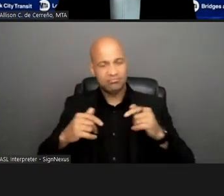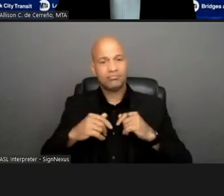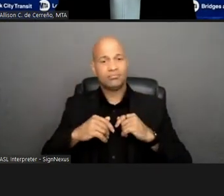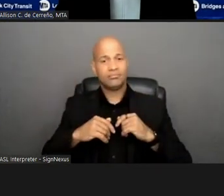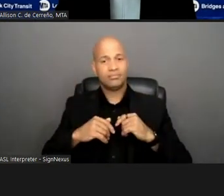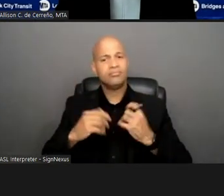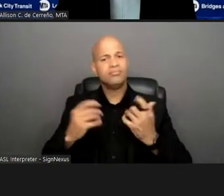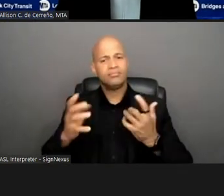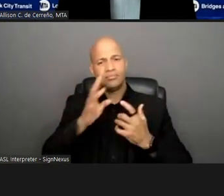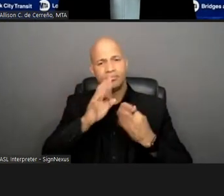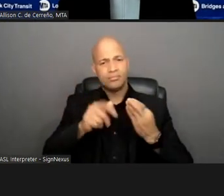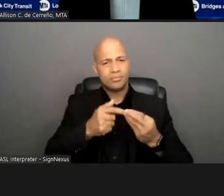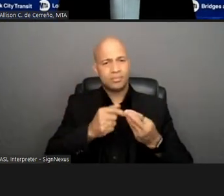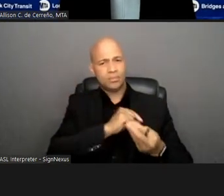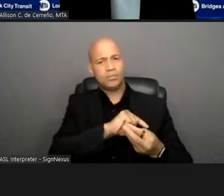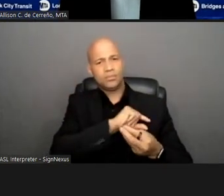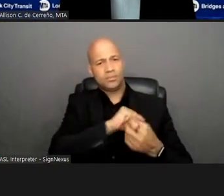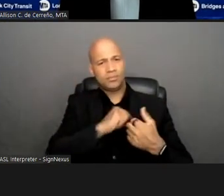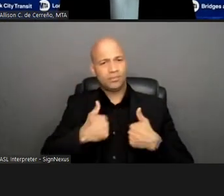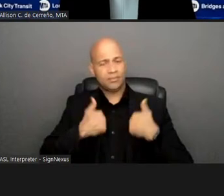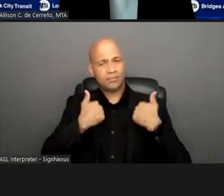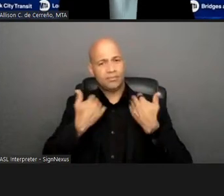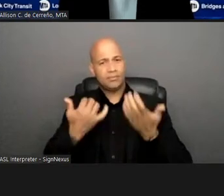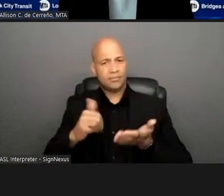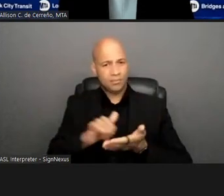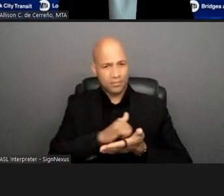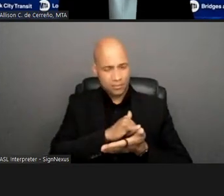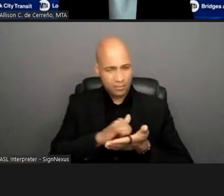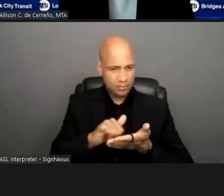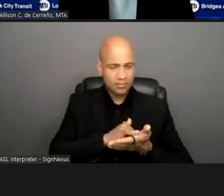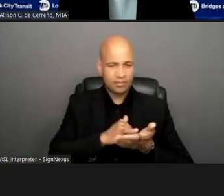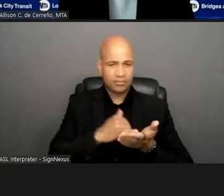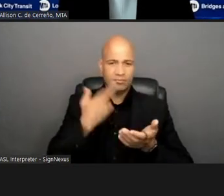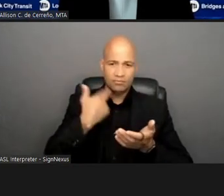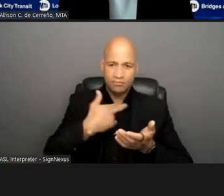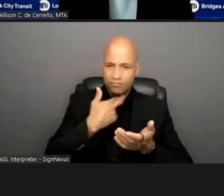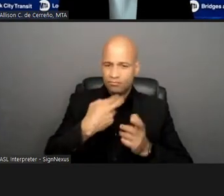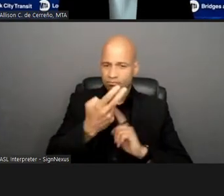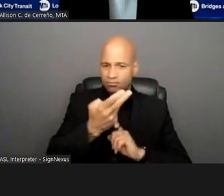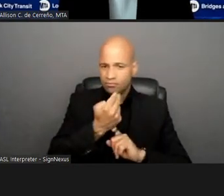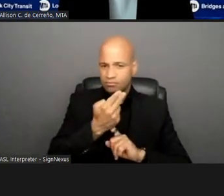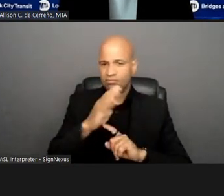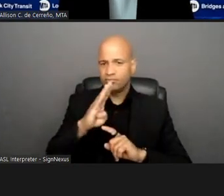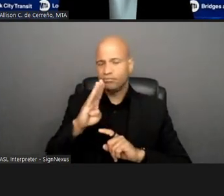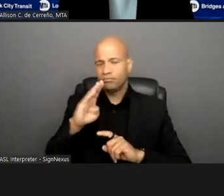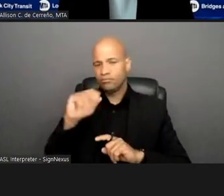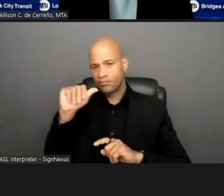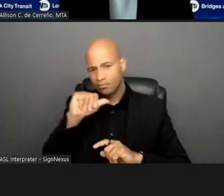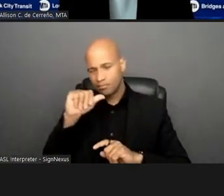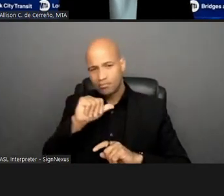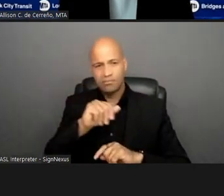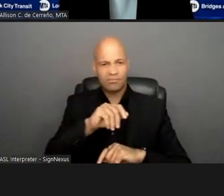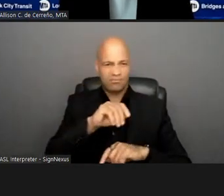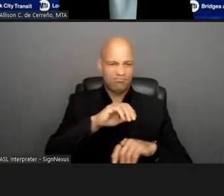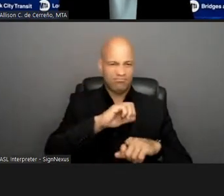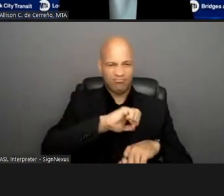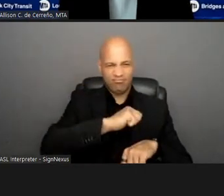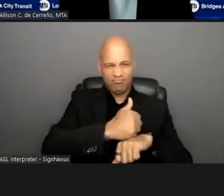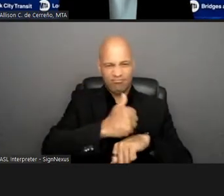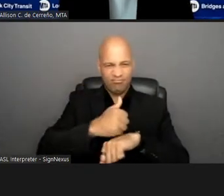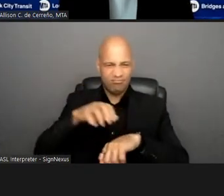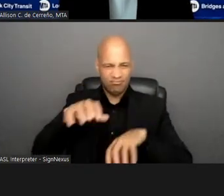quality of life in New York so certainly the restaurants hotels bars venues to find that quality